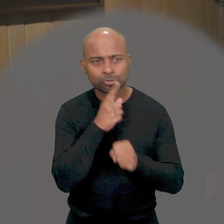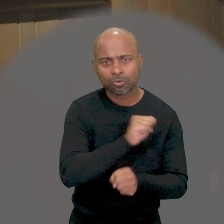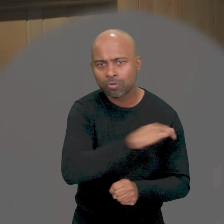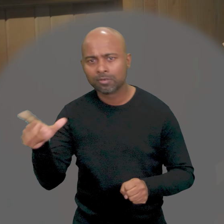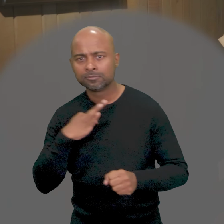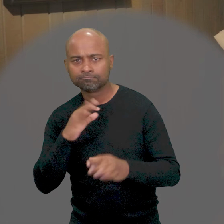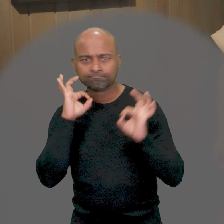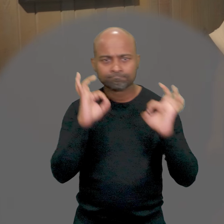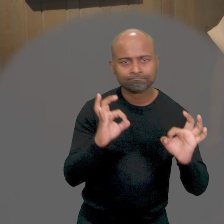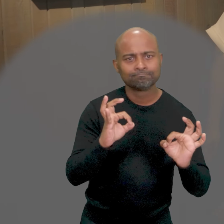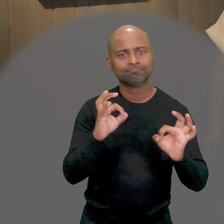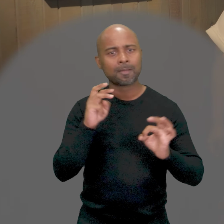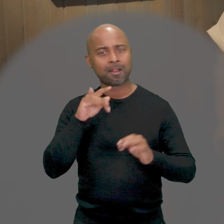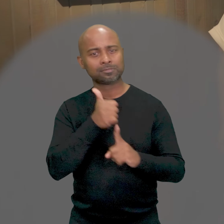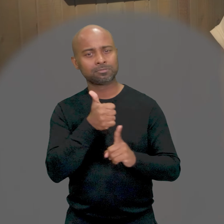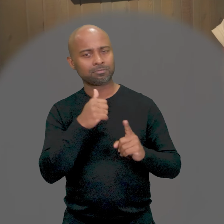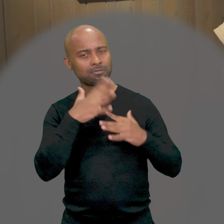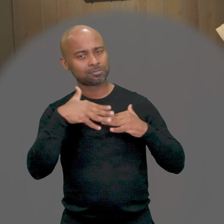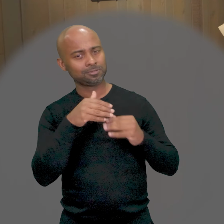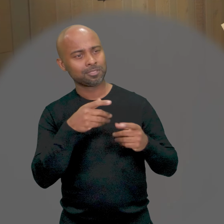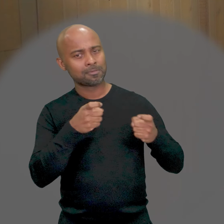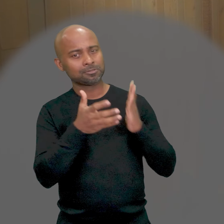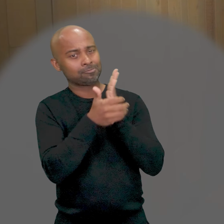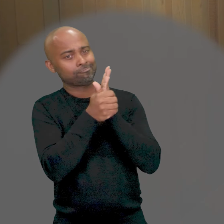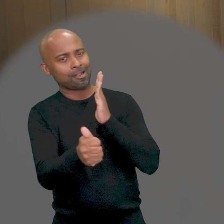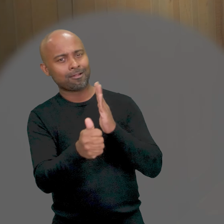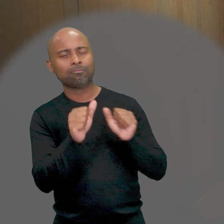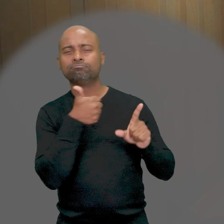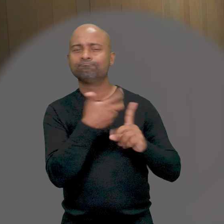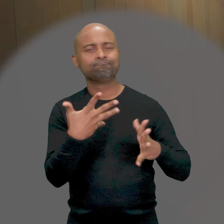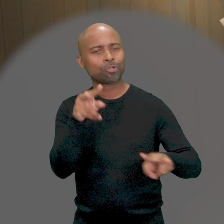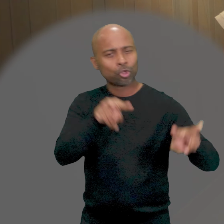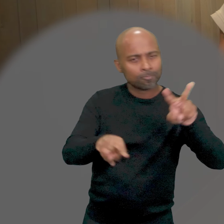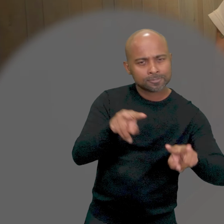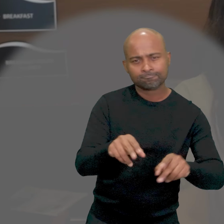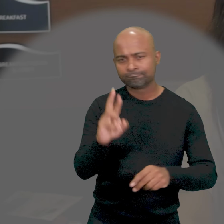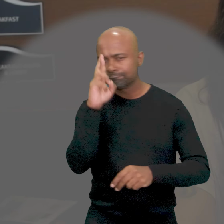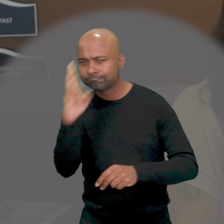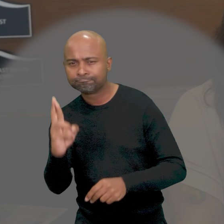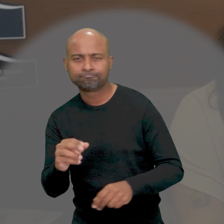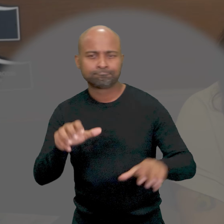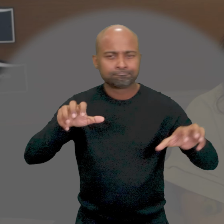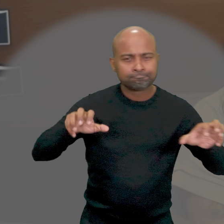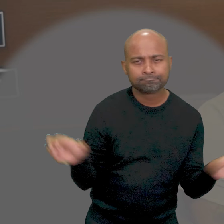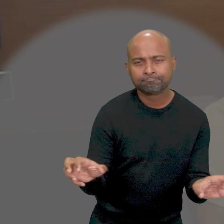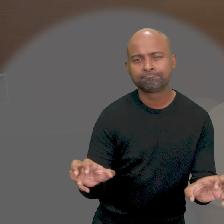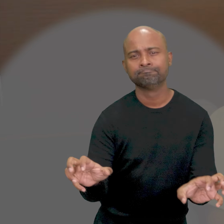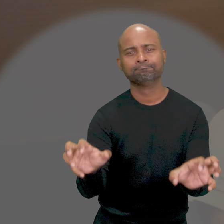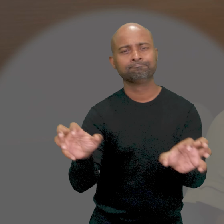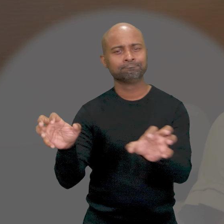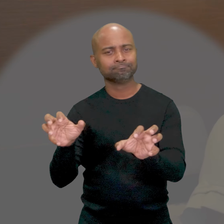sure everybody's okay. Maria's Indigenous management style is observing, respecting, and